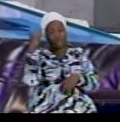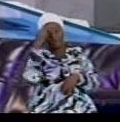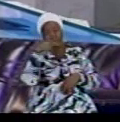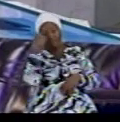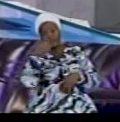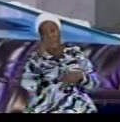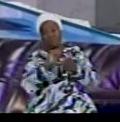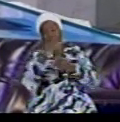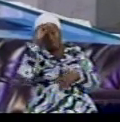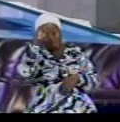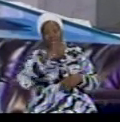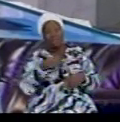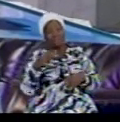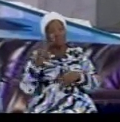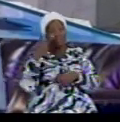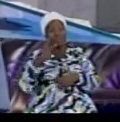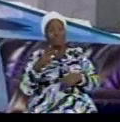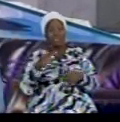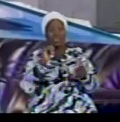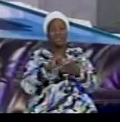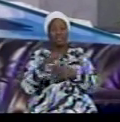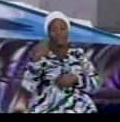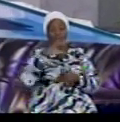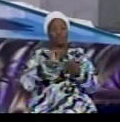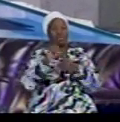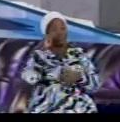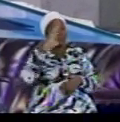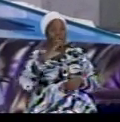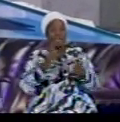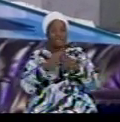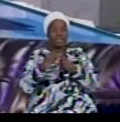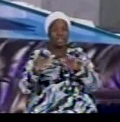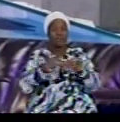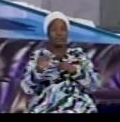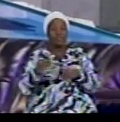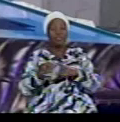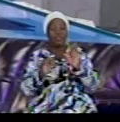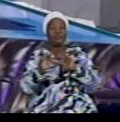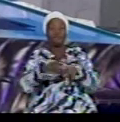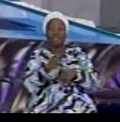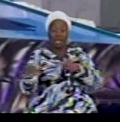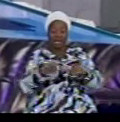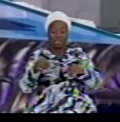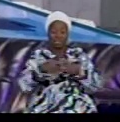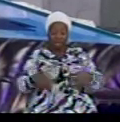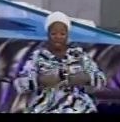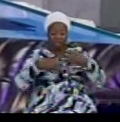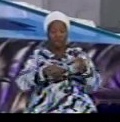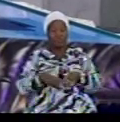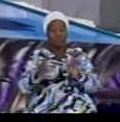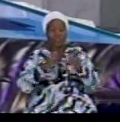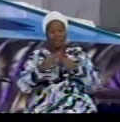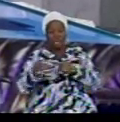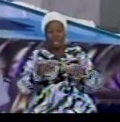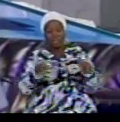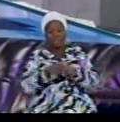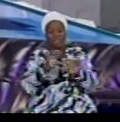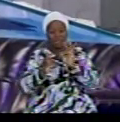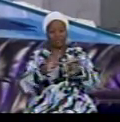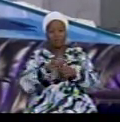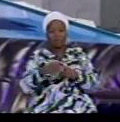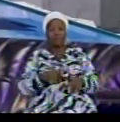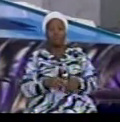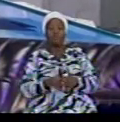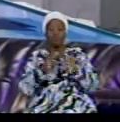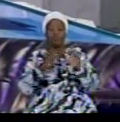man, they're watching the face of that woman, and if they act in an angry way and they act as if they're going to